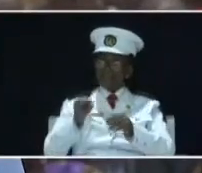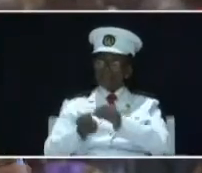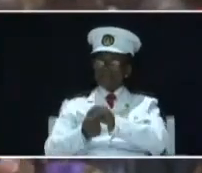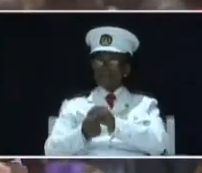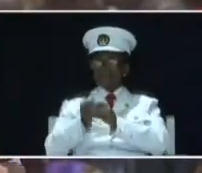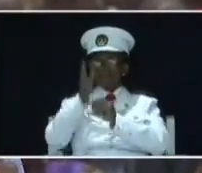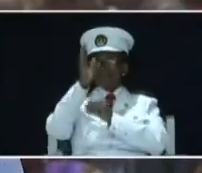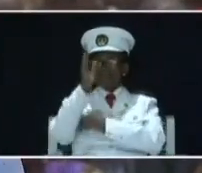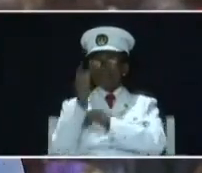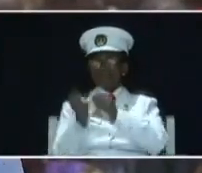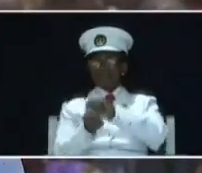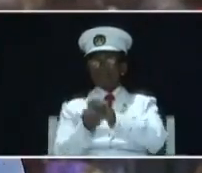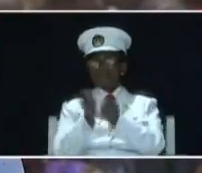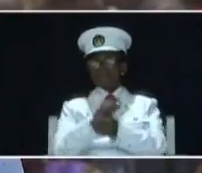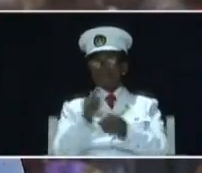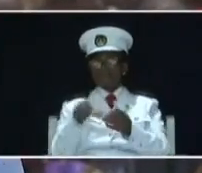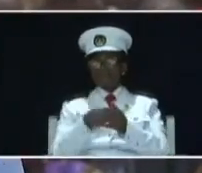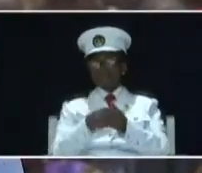etc., etc.